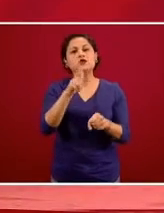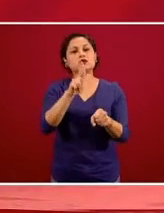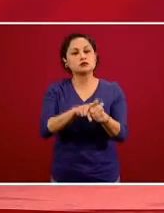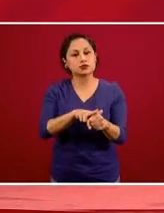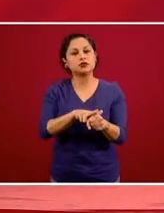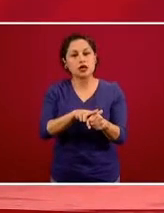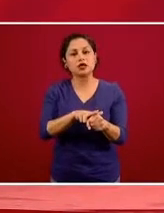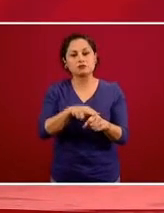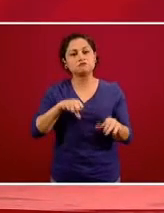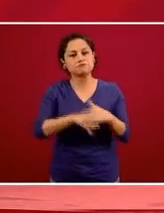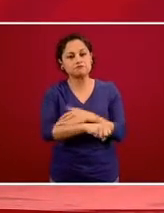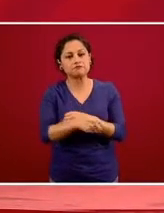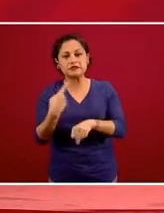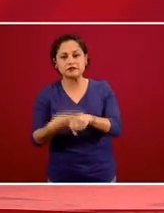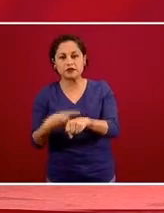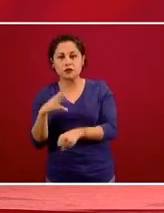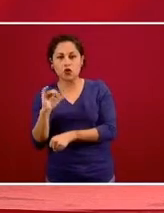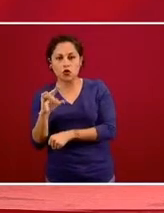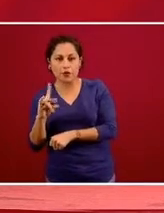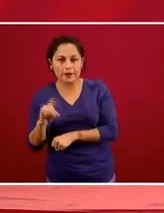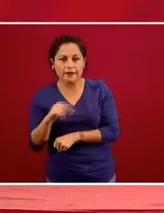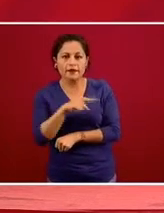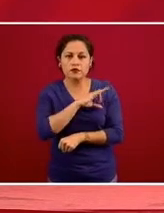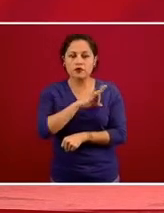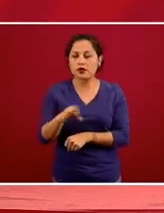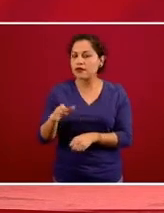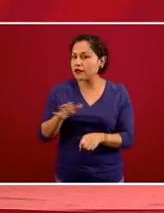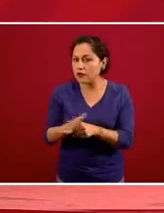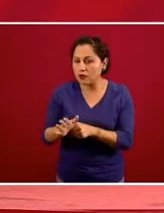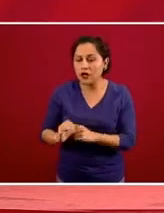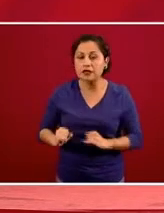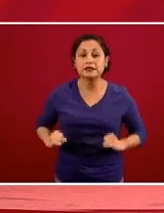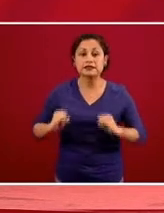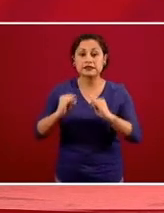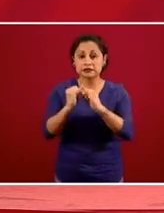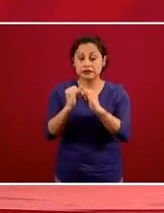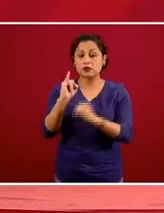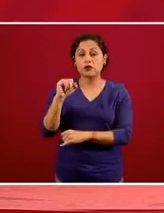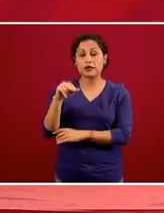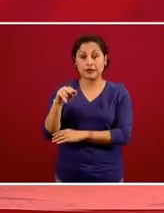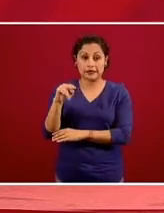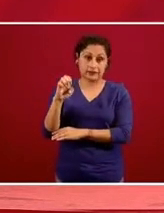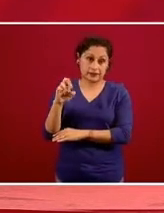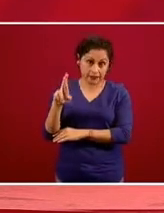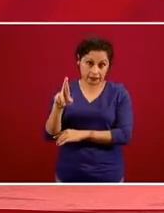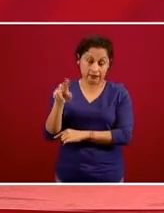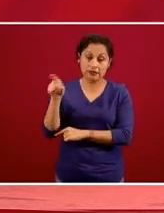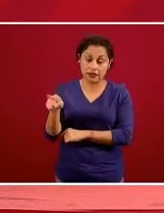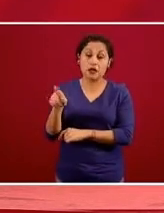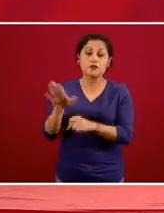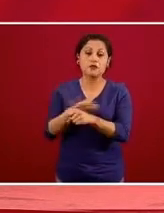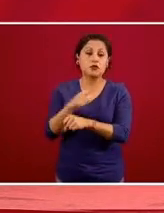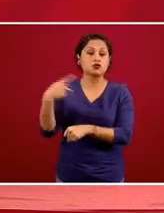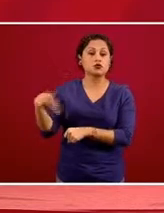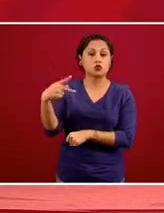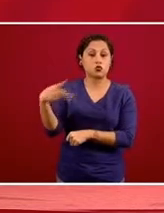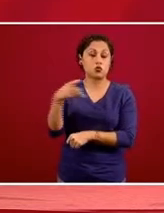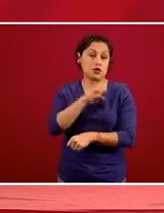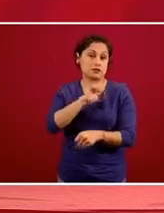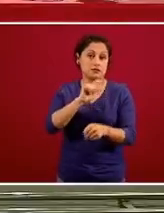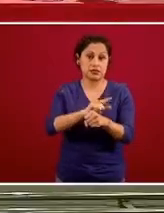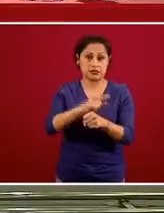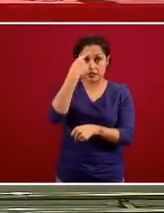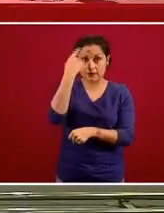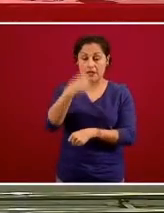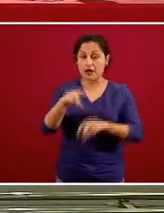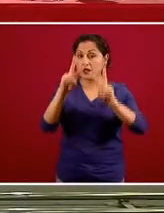COVID patients, and we have another amount that are not seeing COVID patients. Especially, we selected the